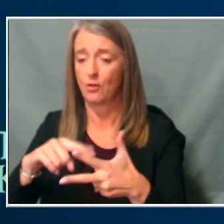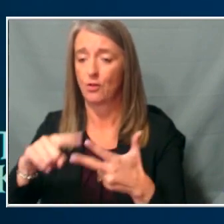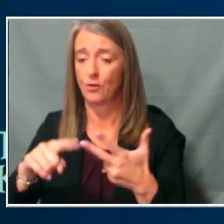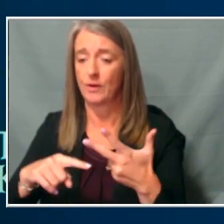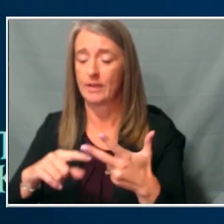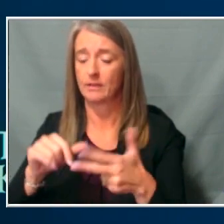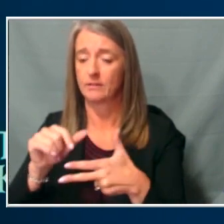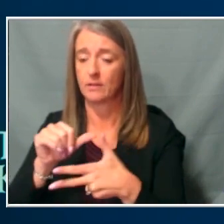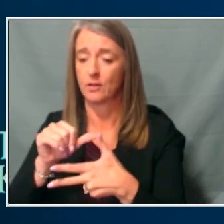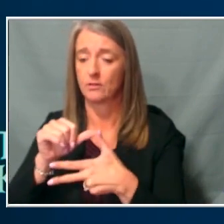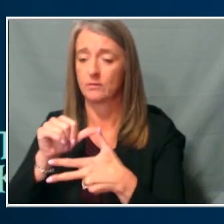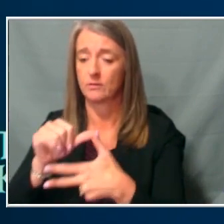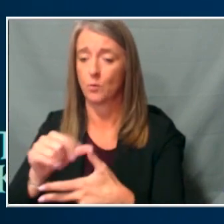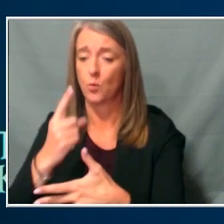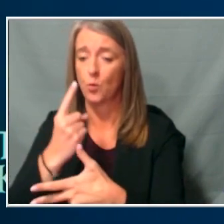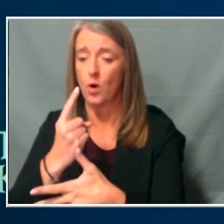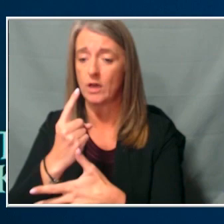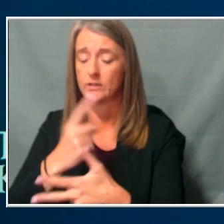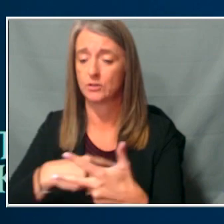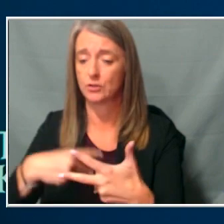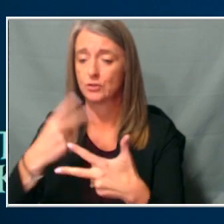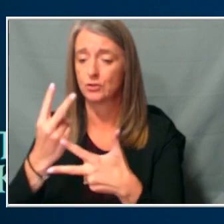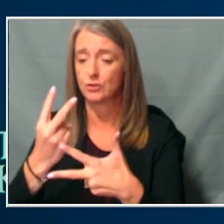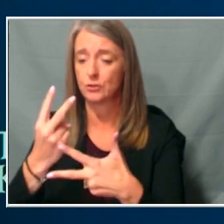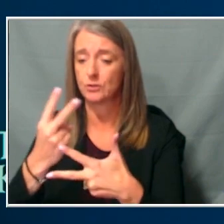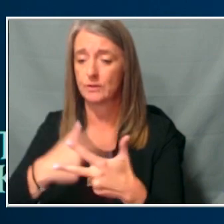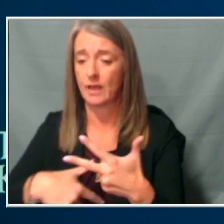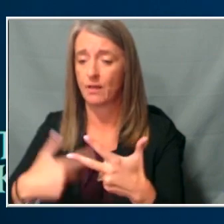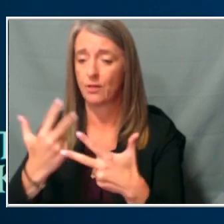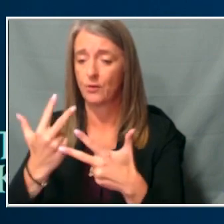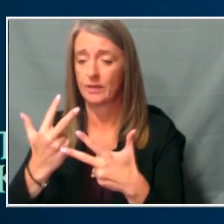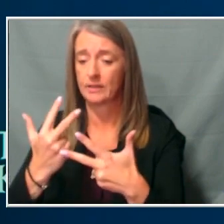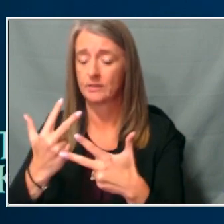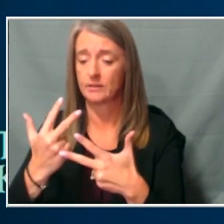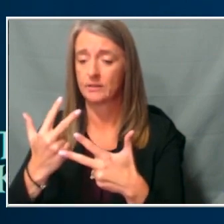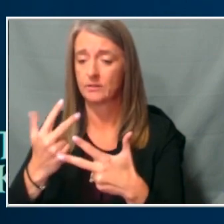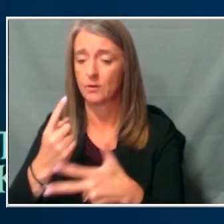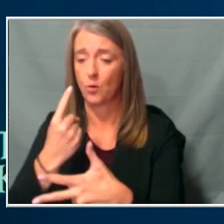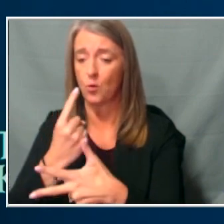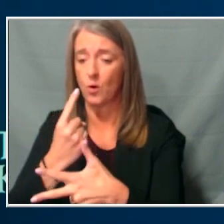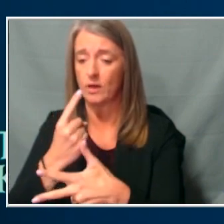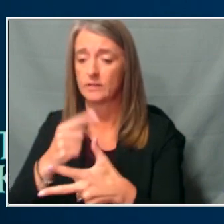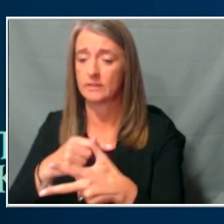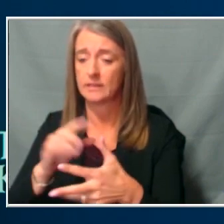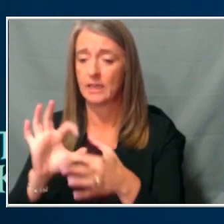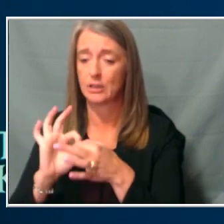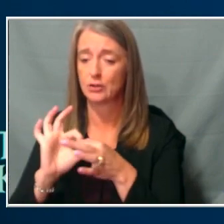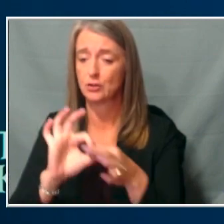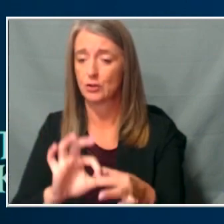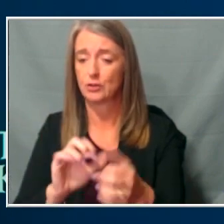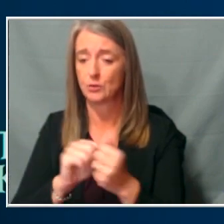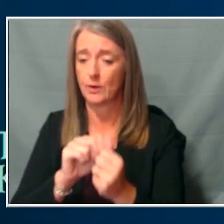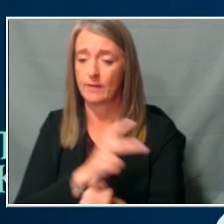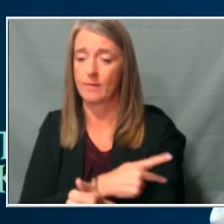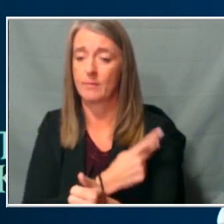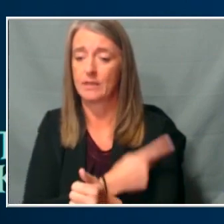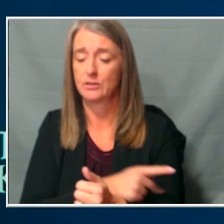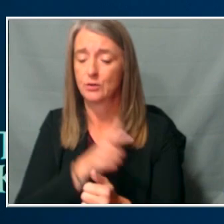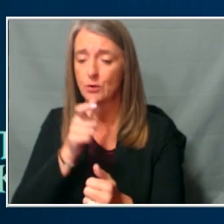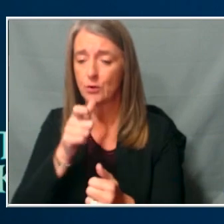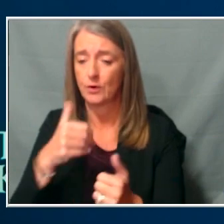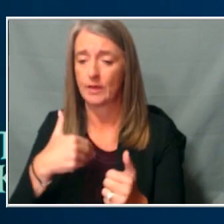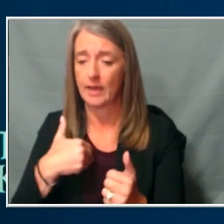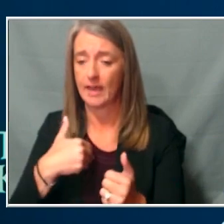QT: long QT1, long QT2, long QT3. Long QT1 is associated with patients who have